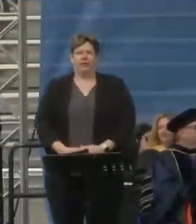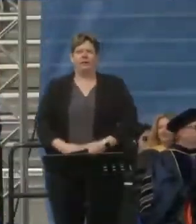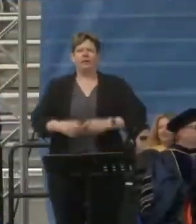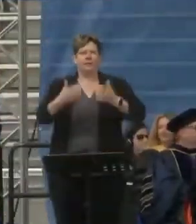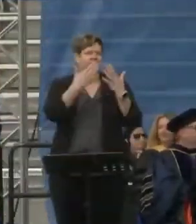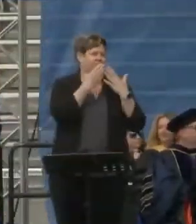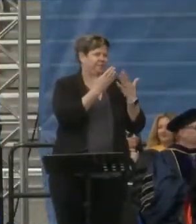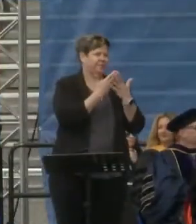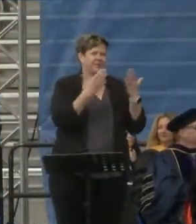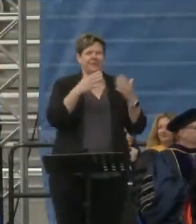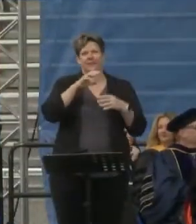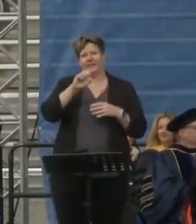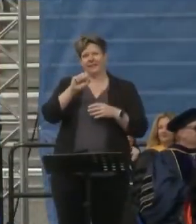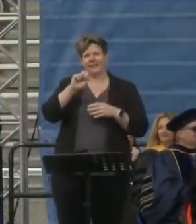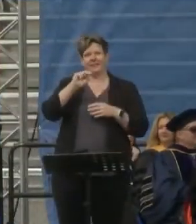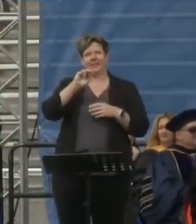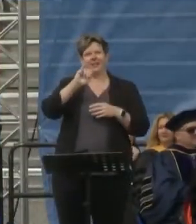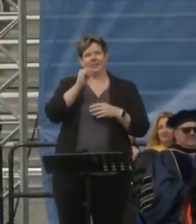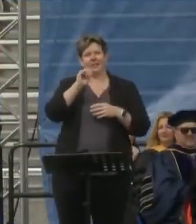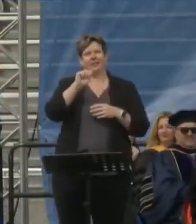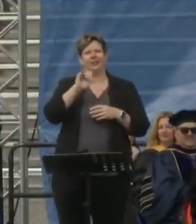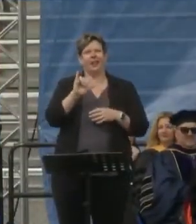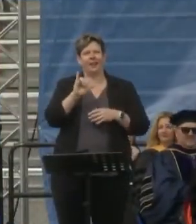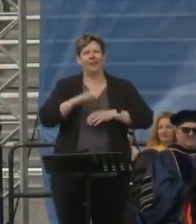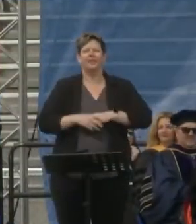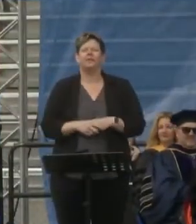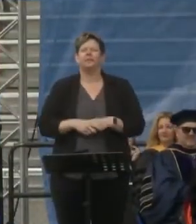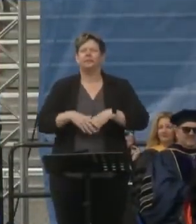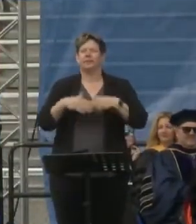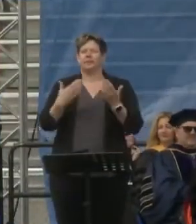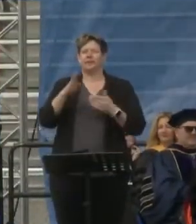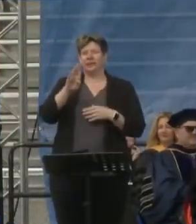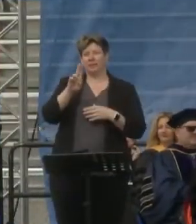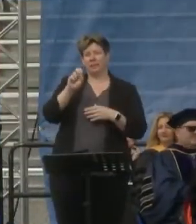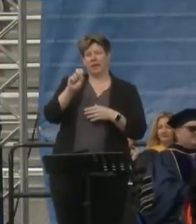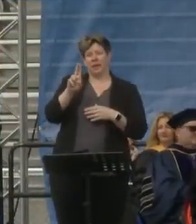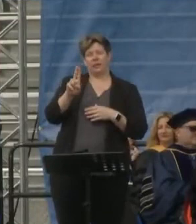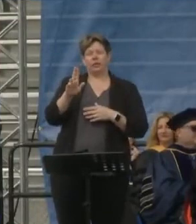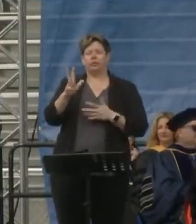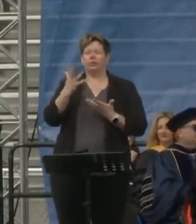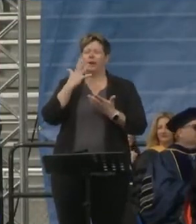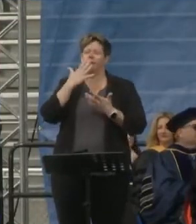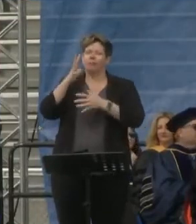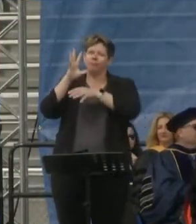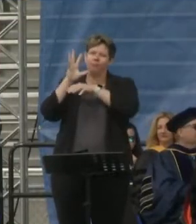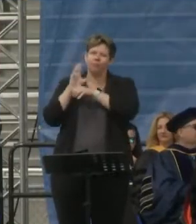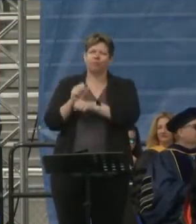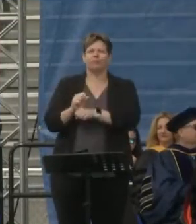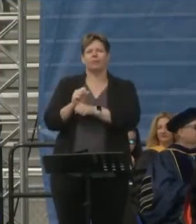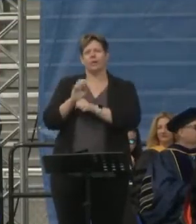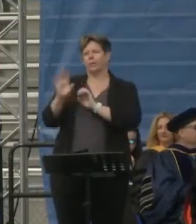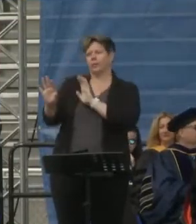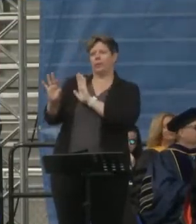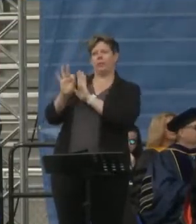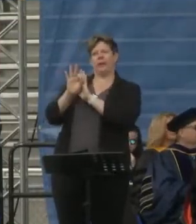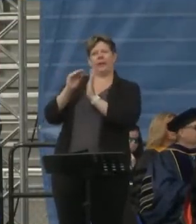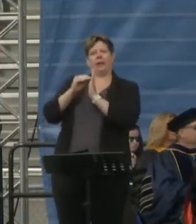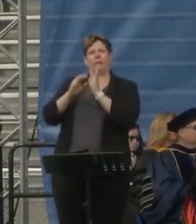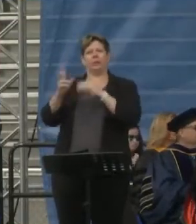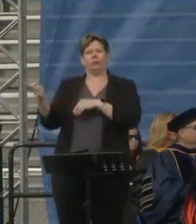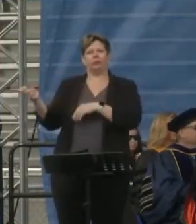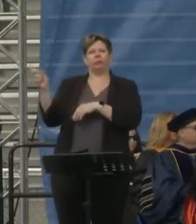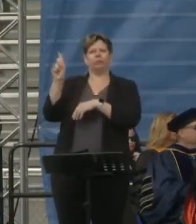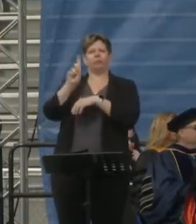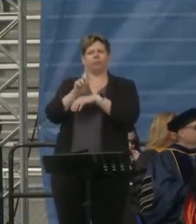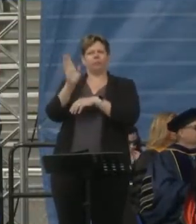Thank you so much, Sanjay. Boise State has a proud tradition of featuring a student speaker